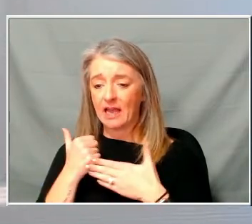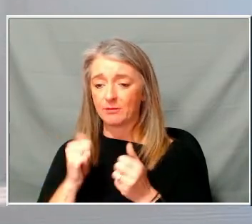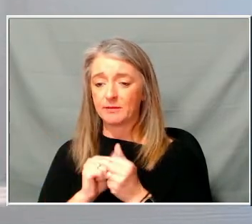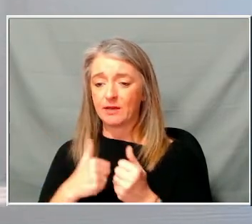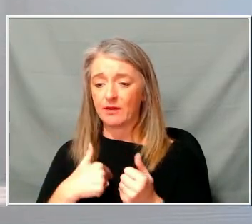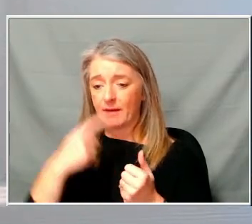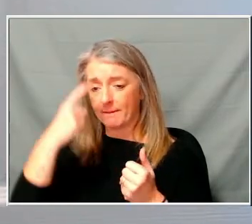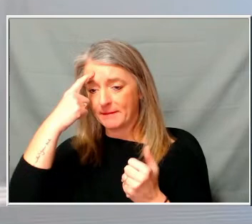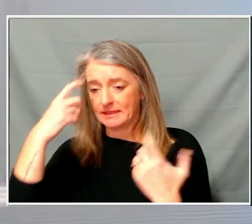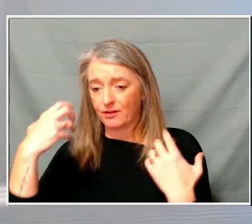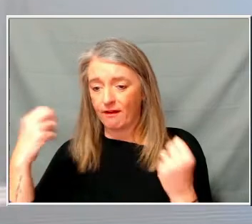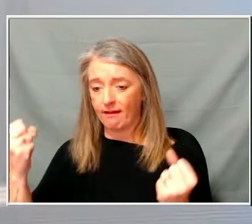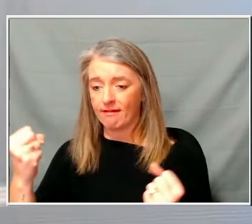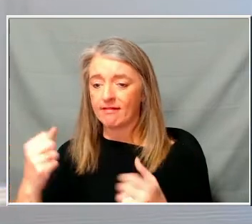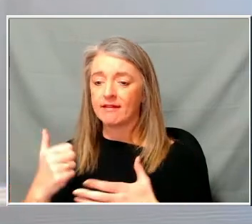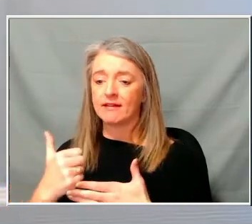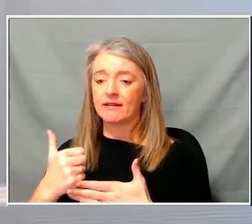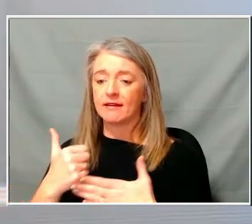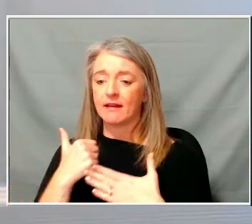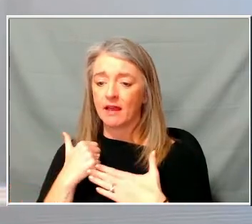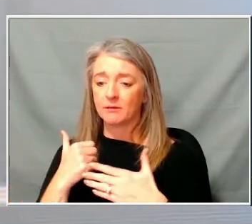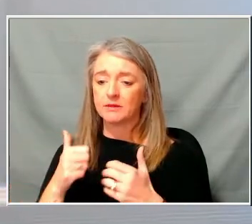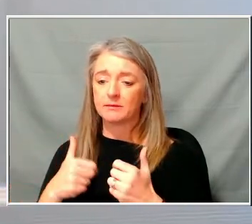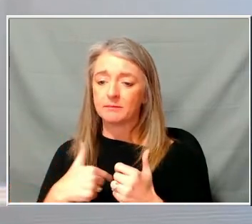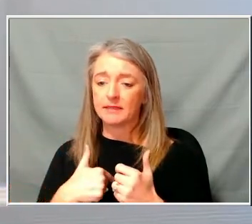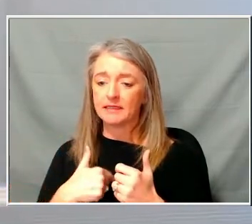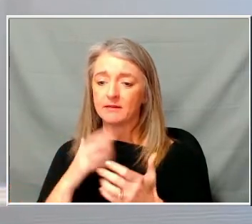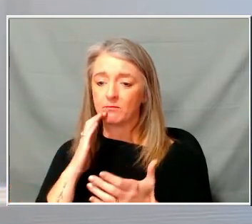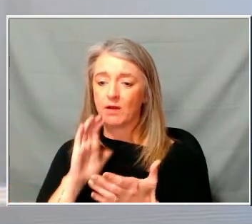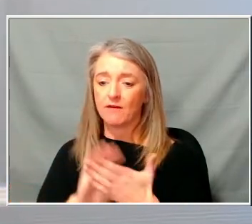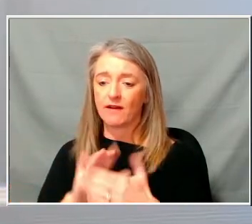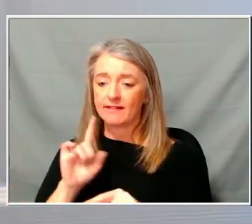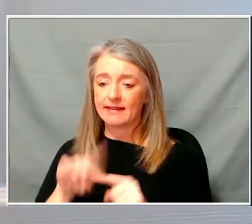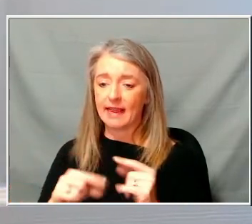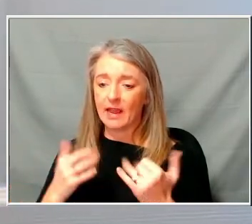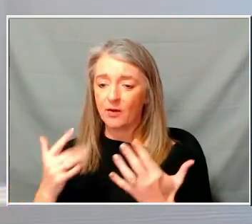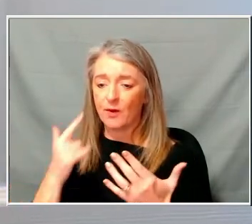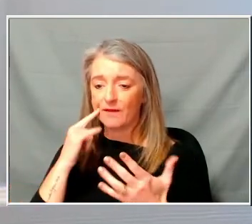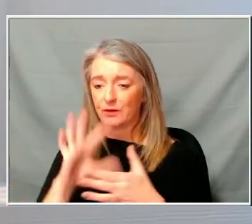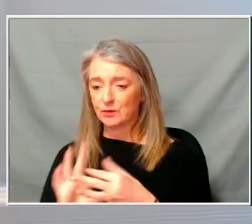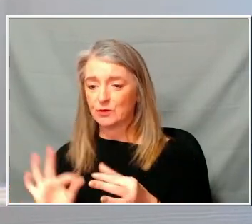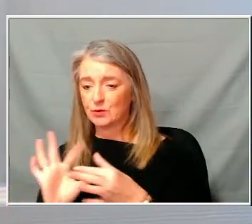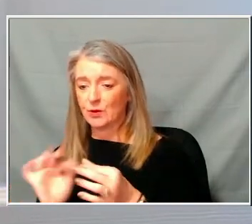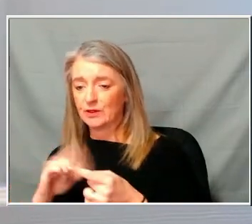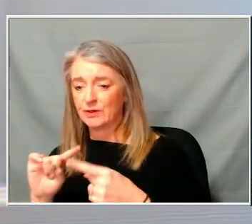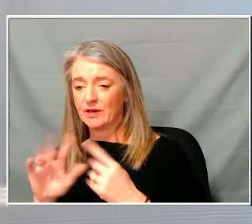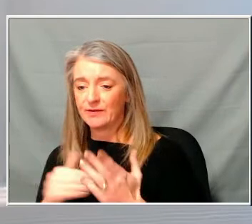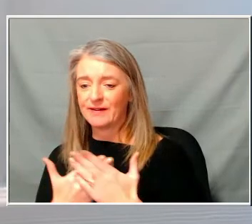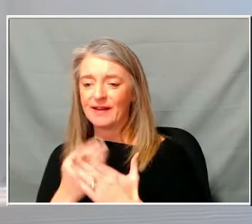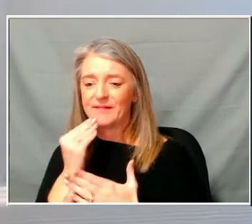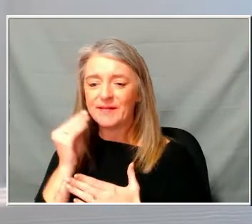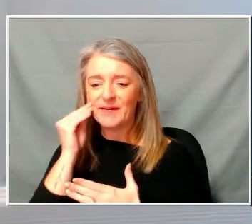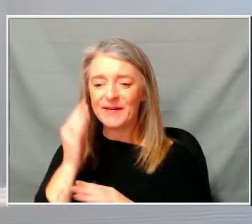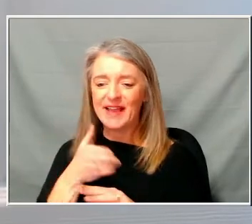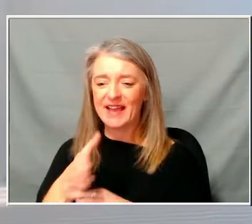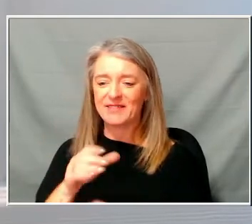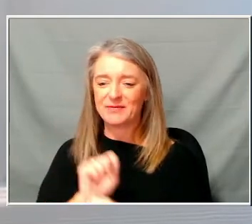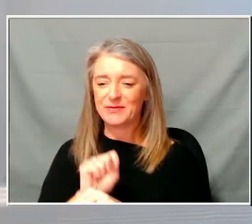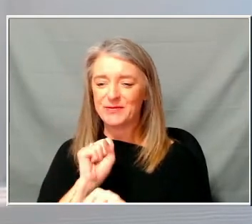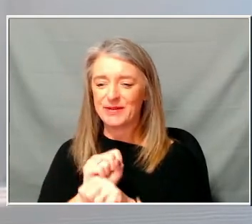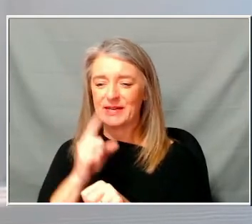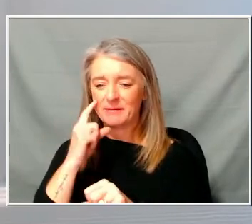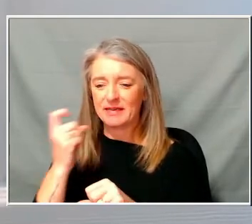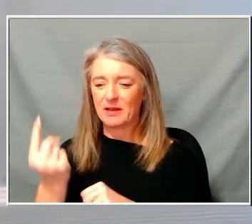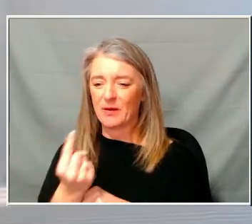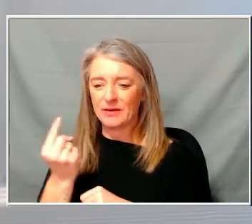mental health. It helps me. My wife can't wait for stories when I come home after my shift, because there's